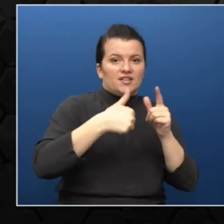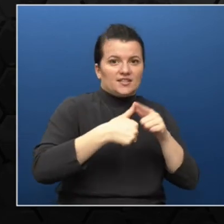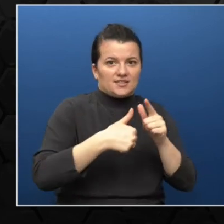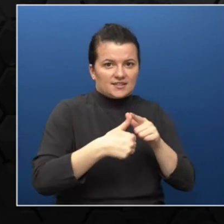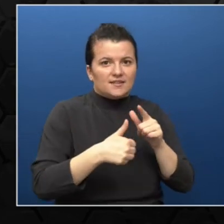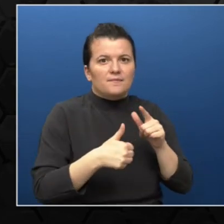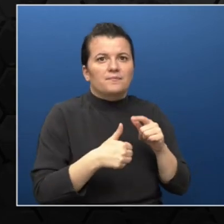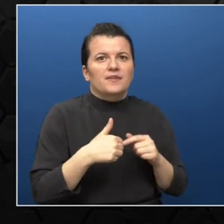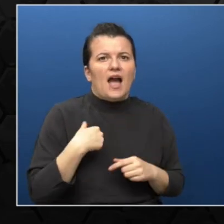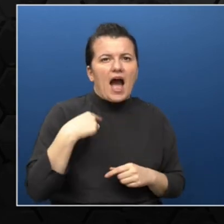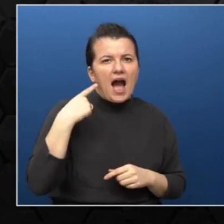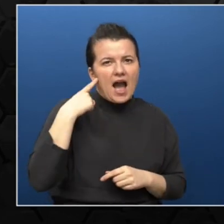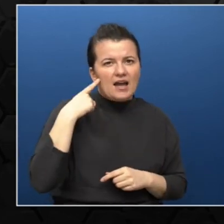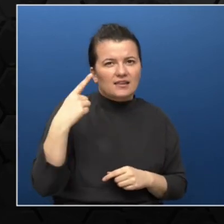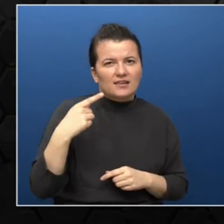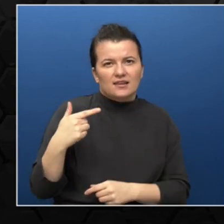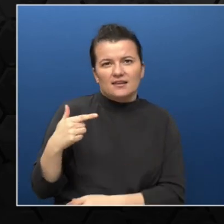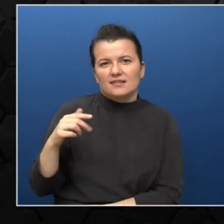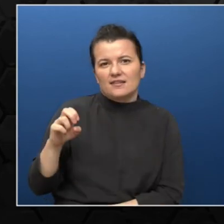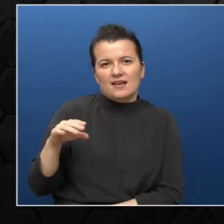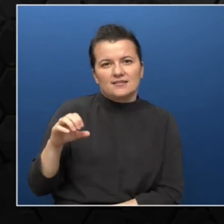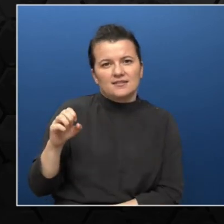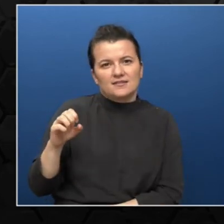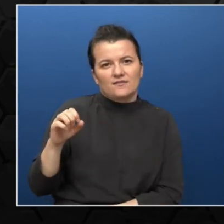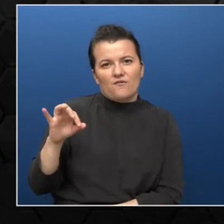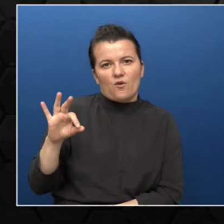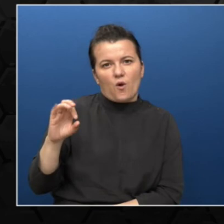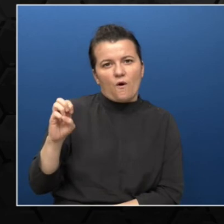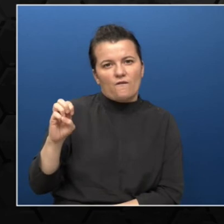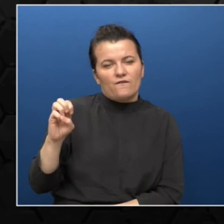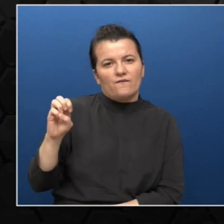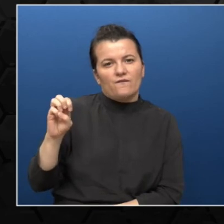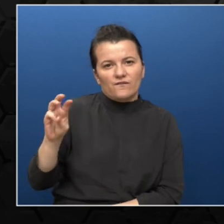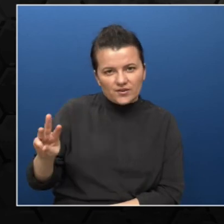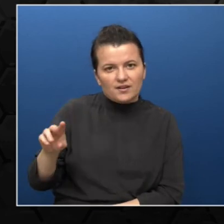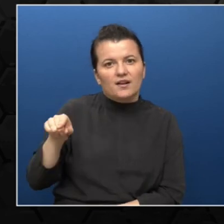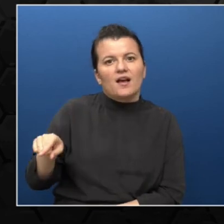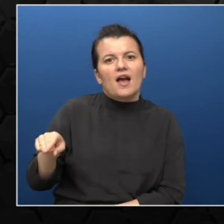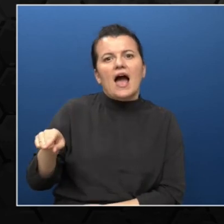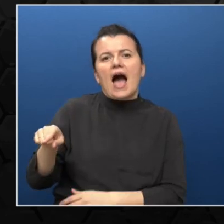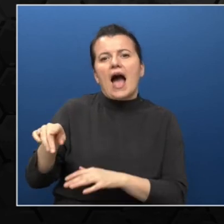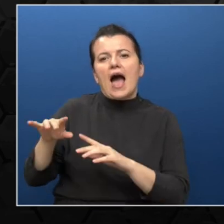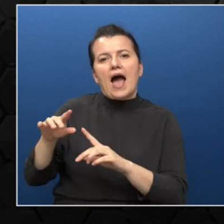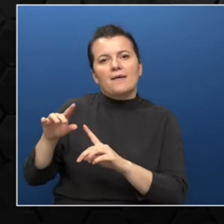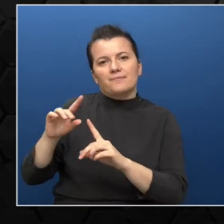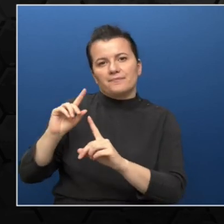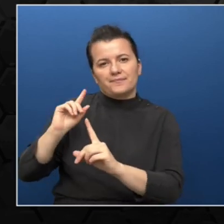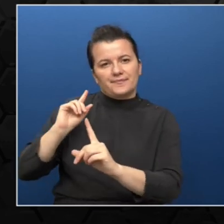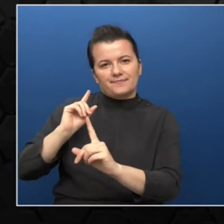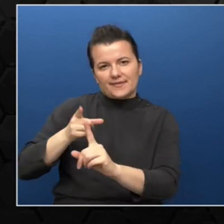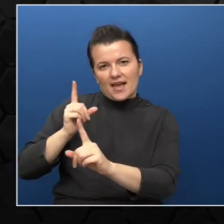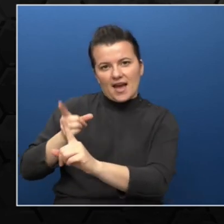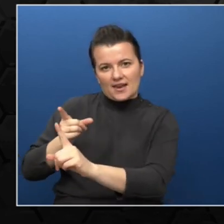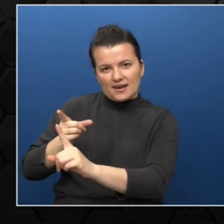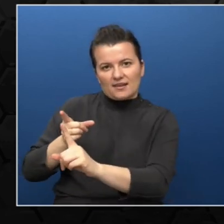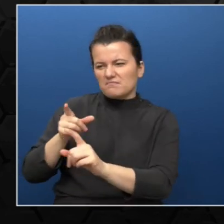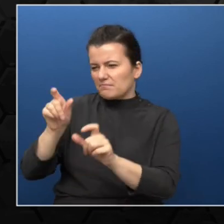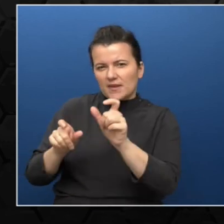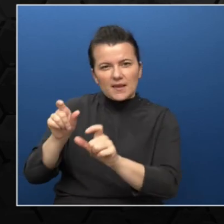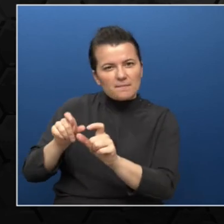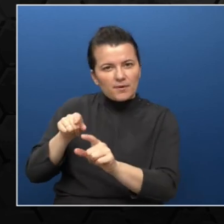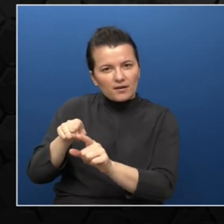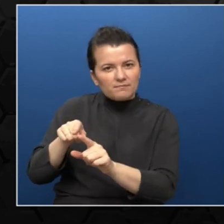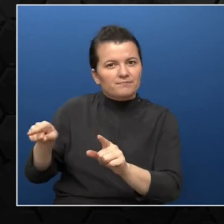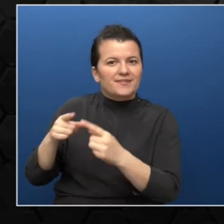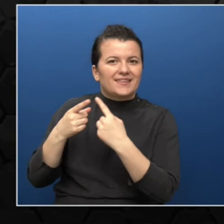opinion, TensorFlow.js has a different target demographic. So first and foremost, web